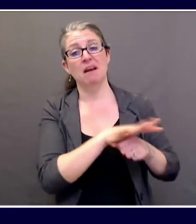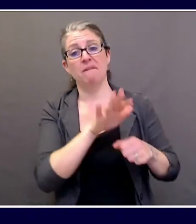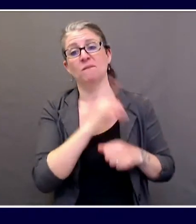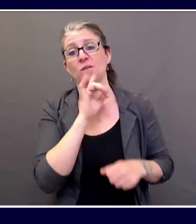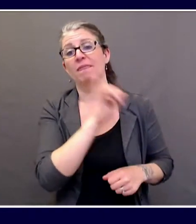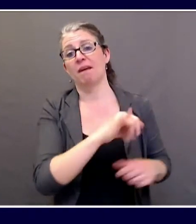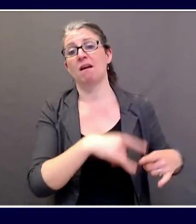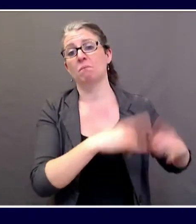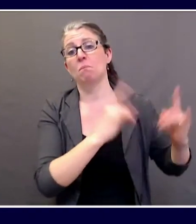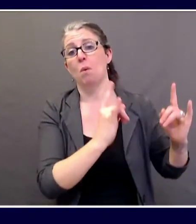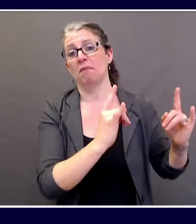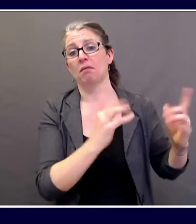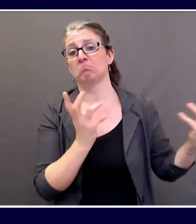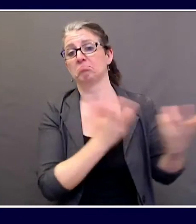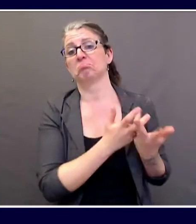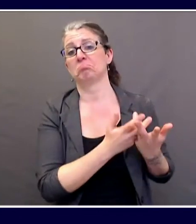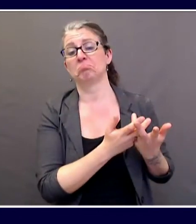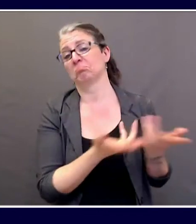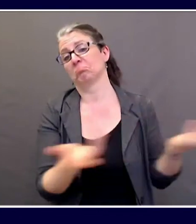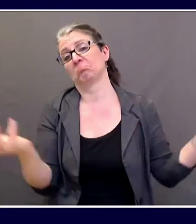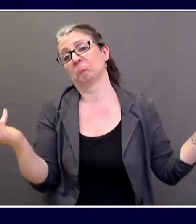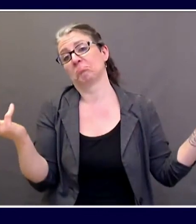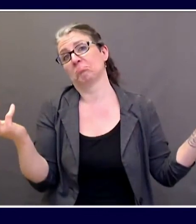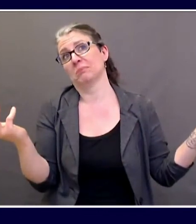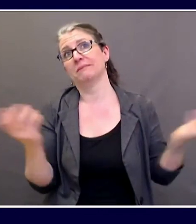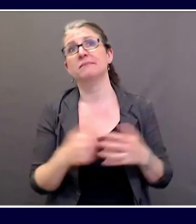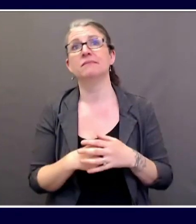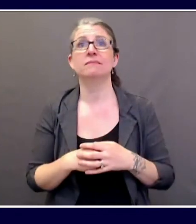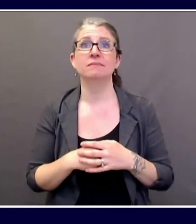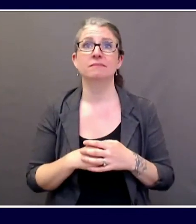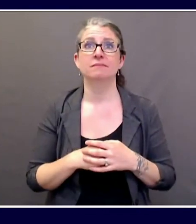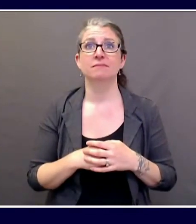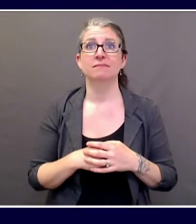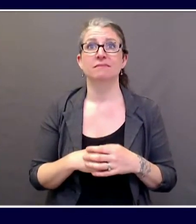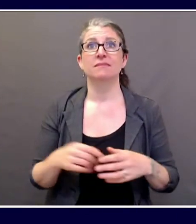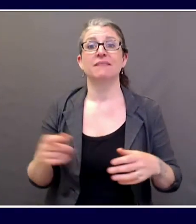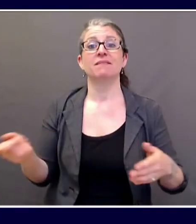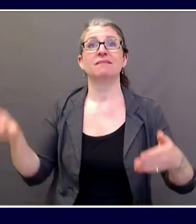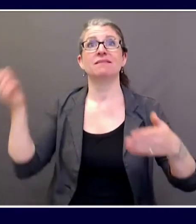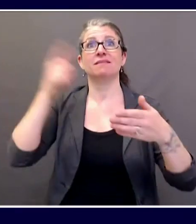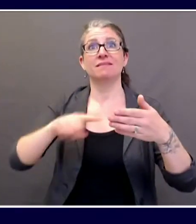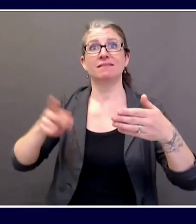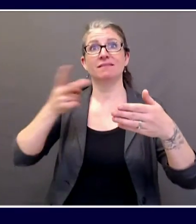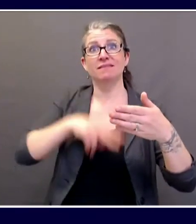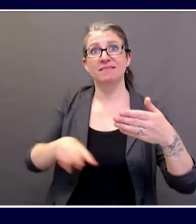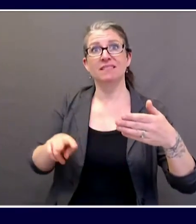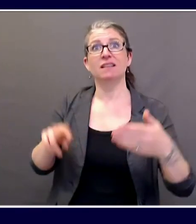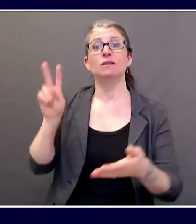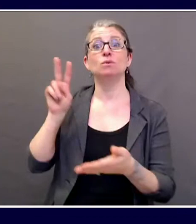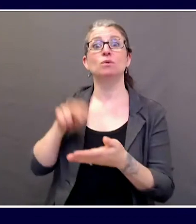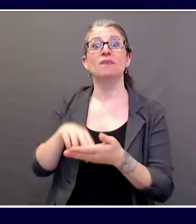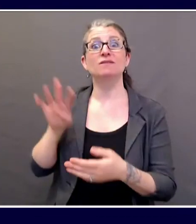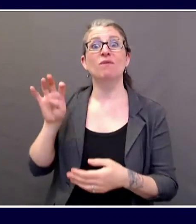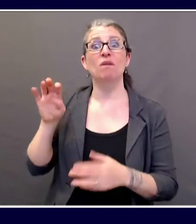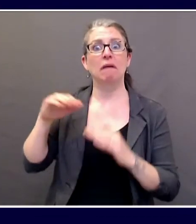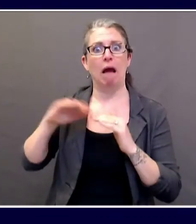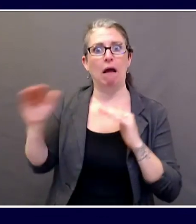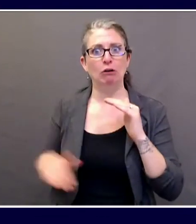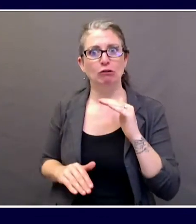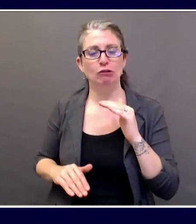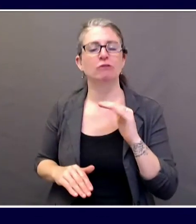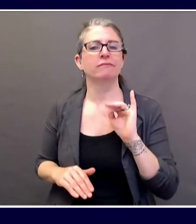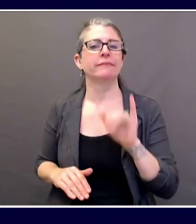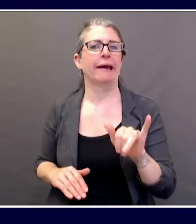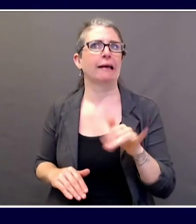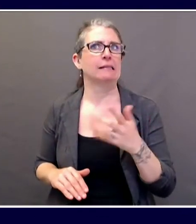If the J&J supply does go down, then our plan is to make sure we communicate that to the federal government. Given that FEMA supported